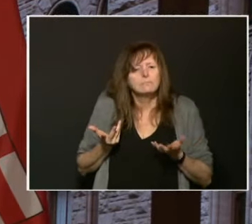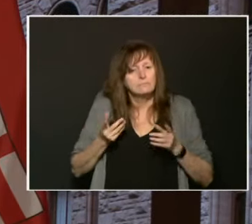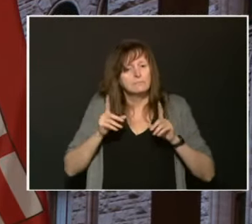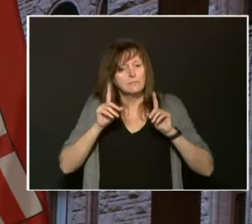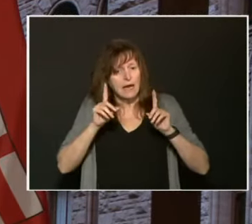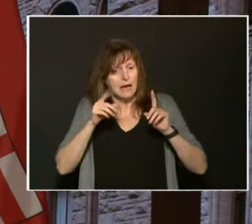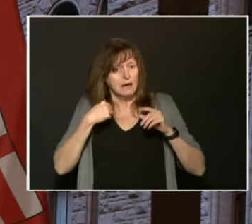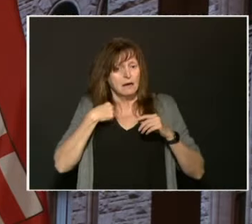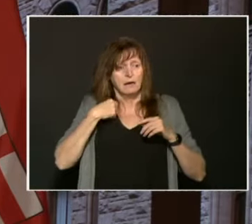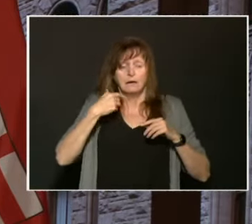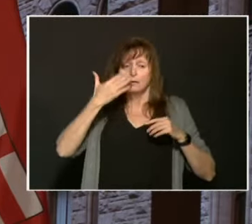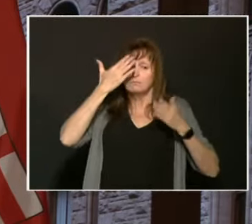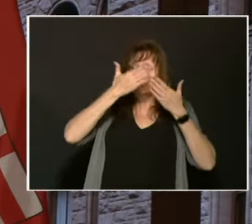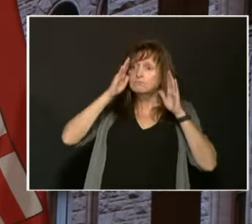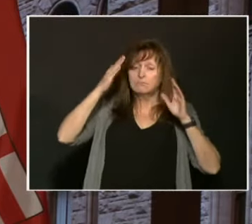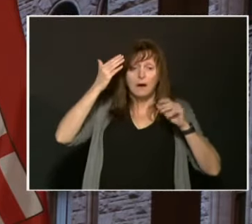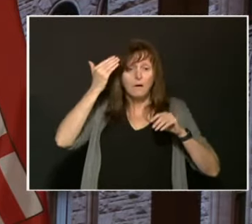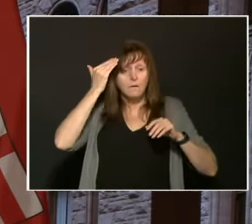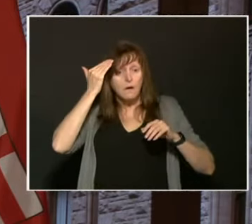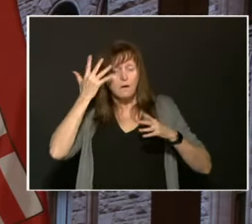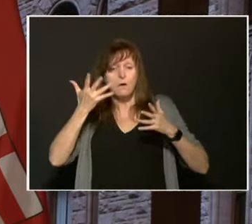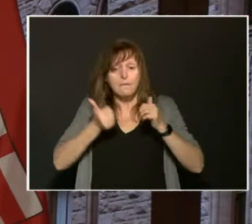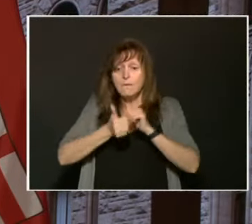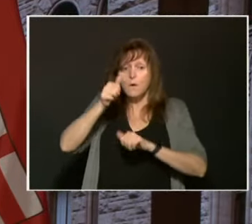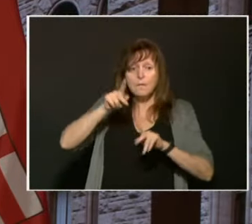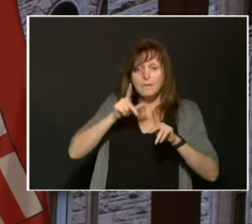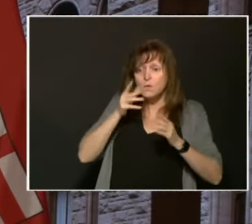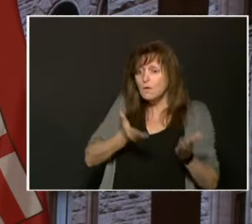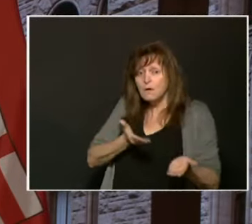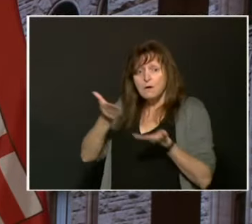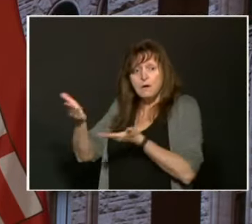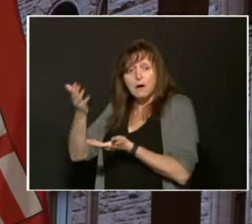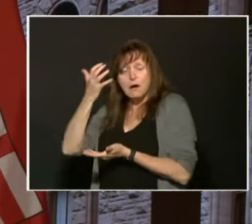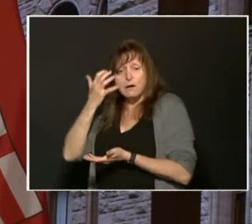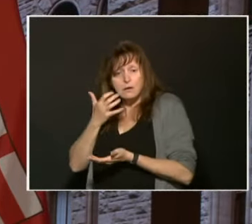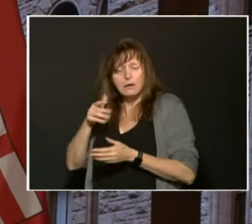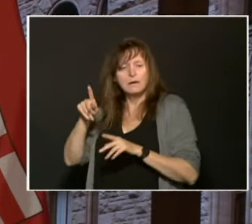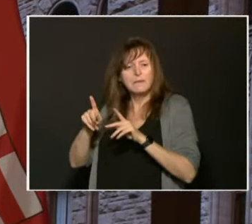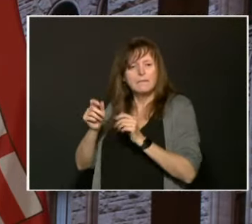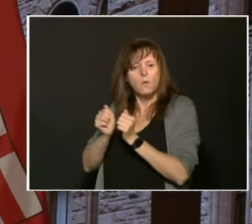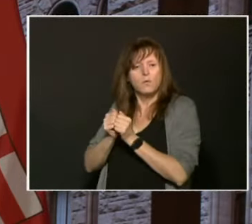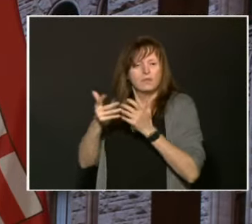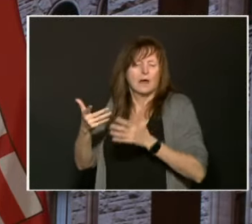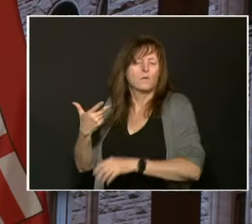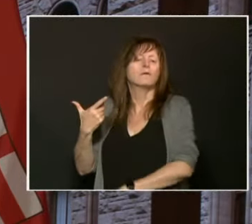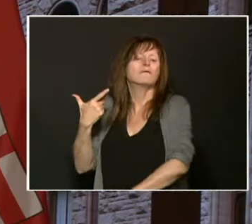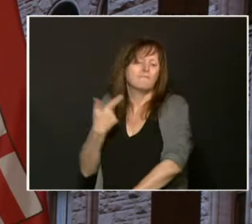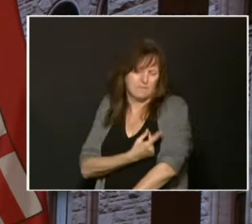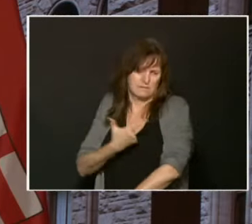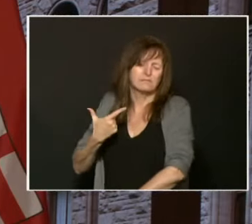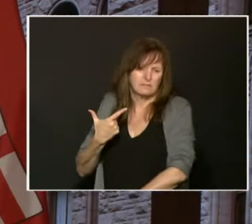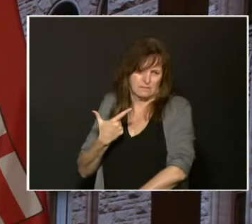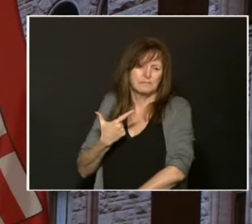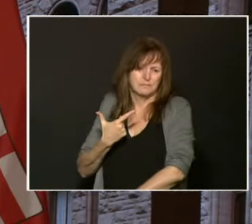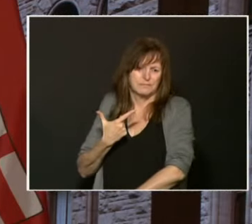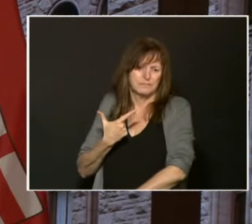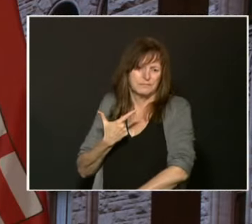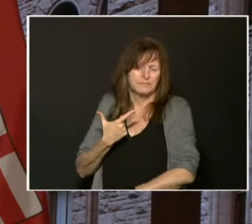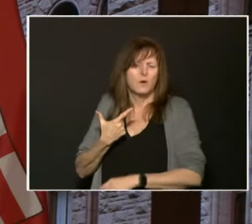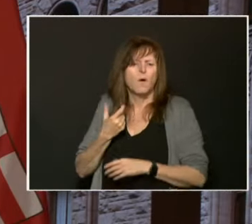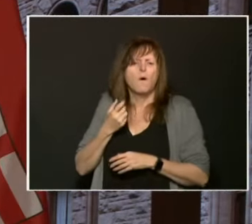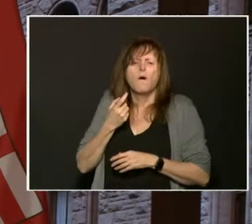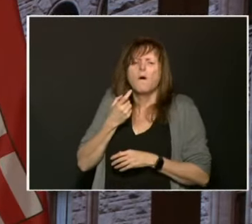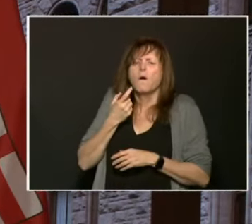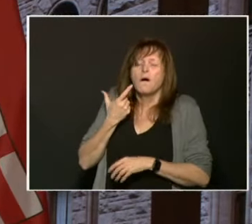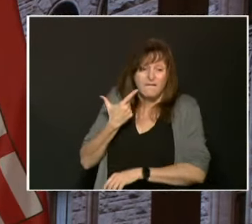of cases are people who have not received any vaccine, or maybe have received one dose within a few days.